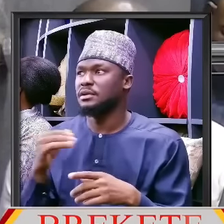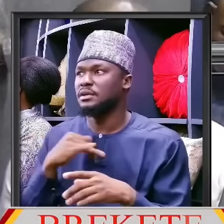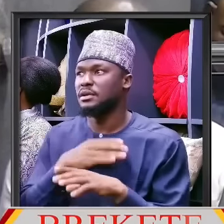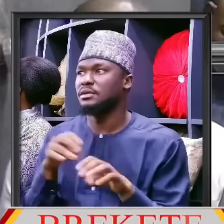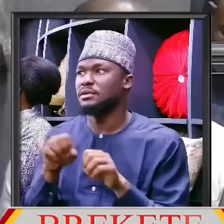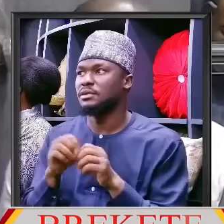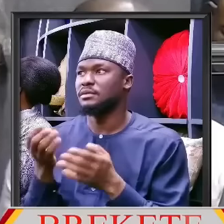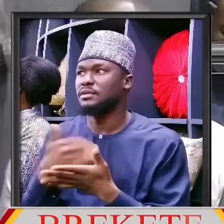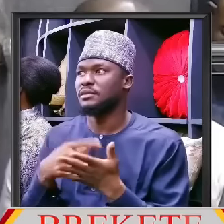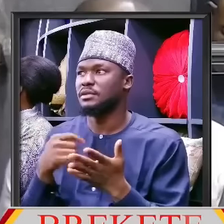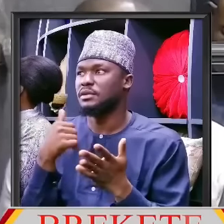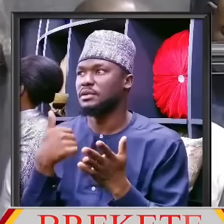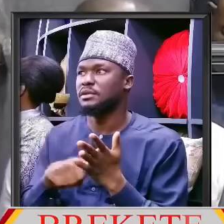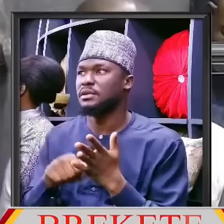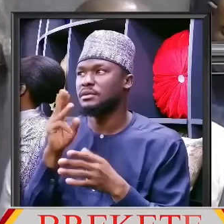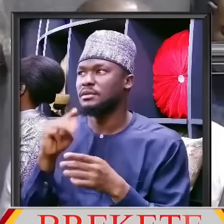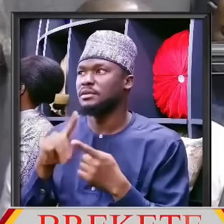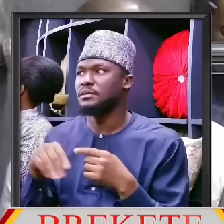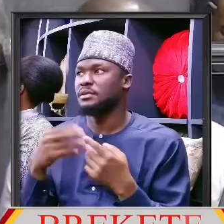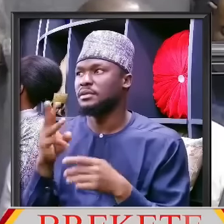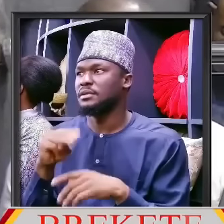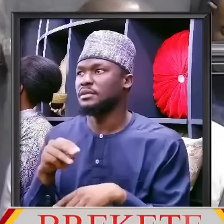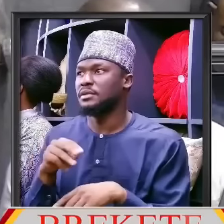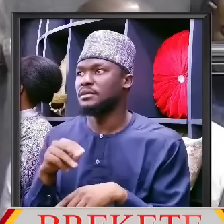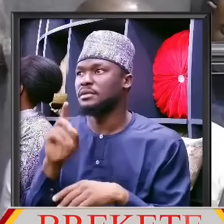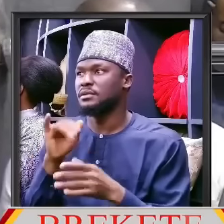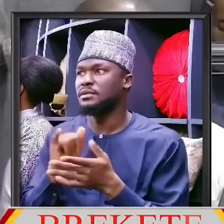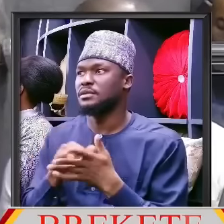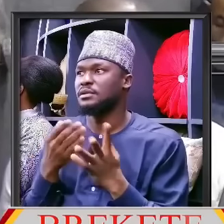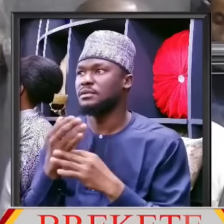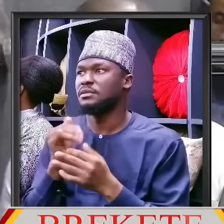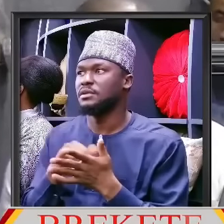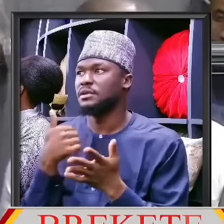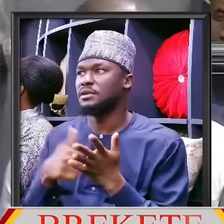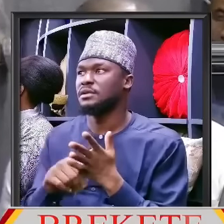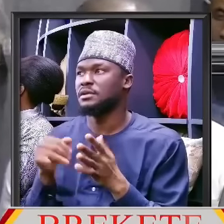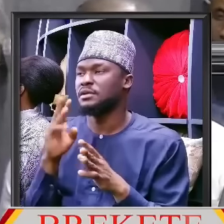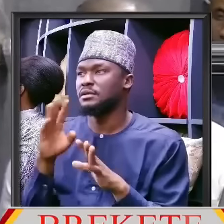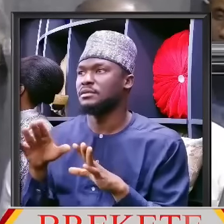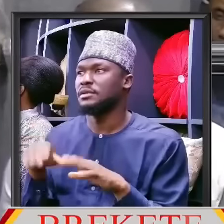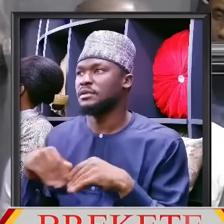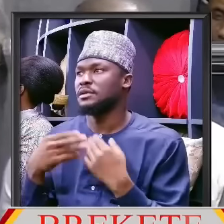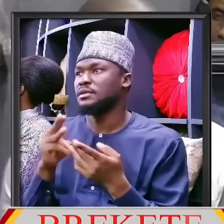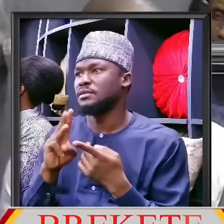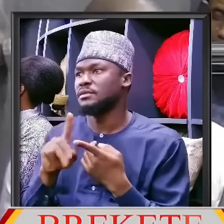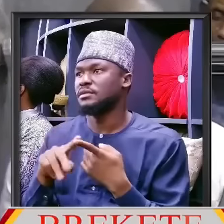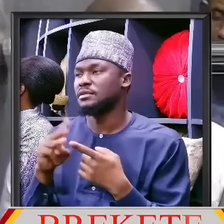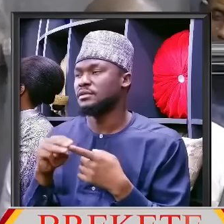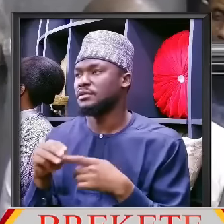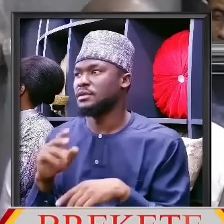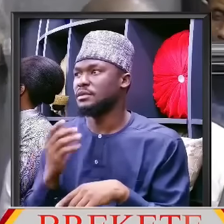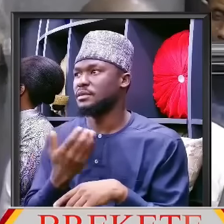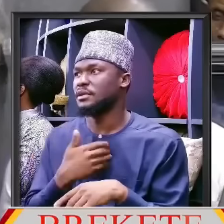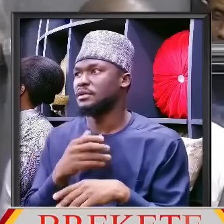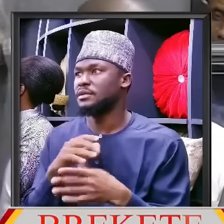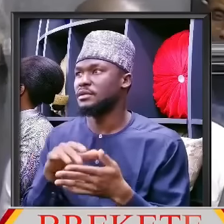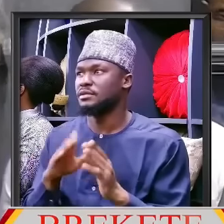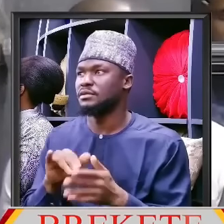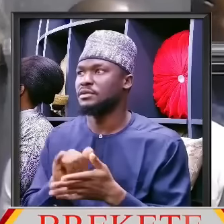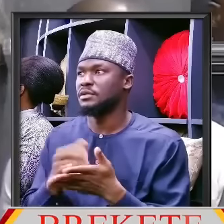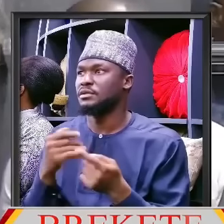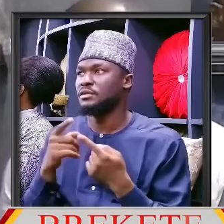collect the letter. Sorry. May they give us, so that we go see that letter, go carry, give it, just to say, our student went and said